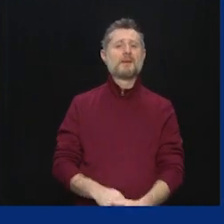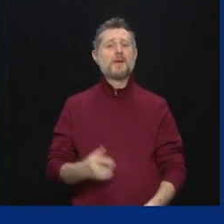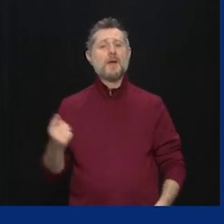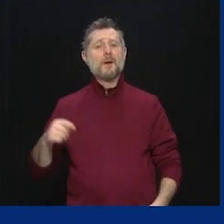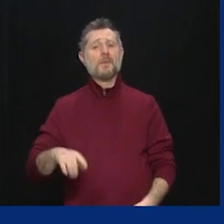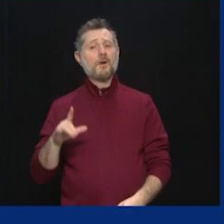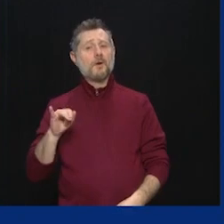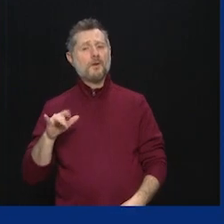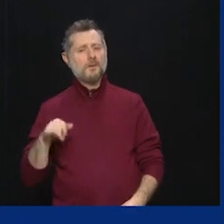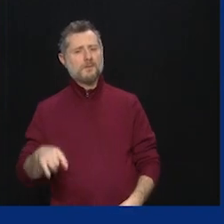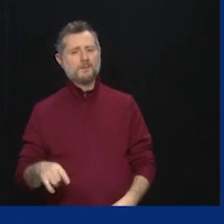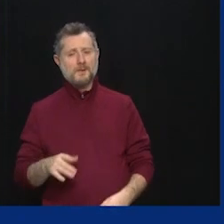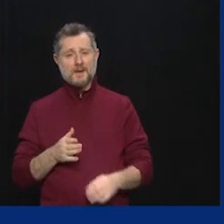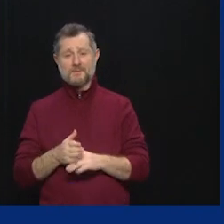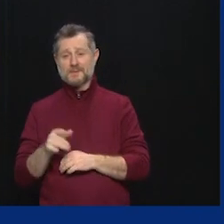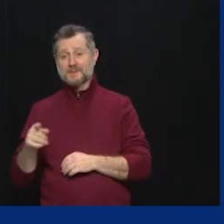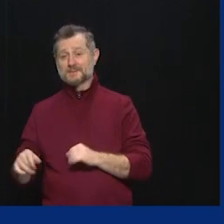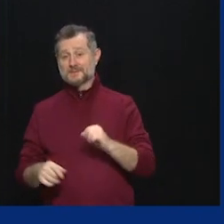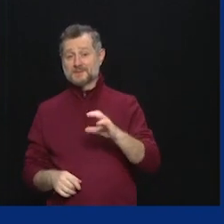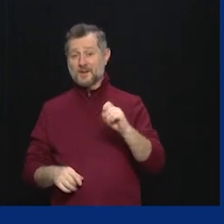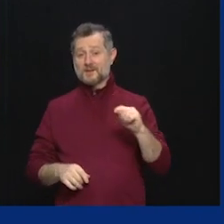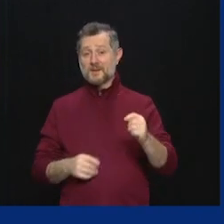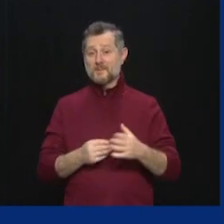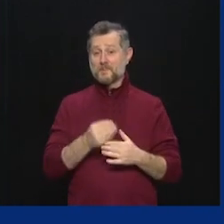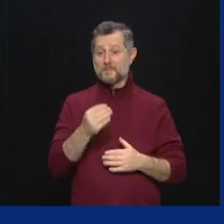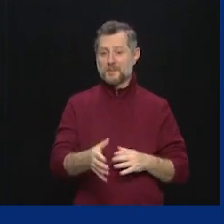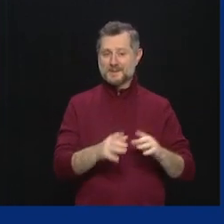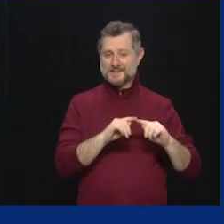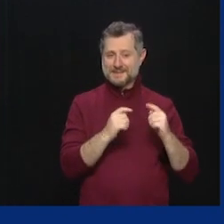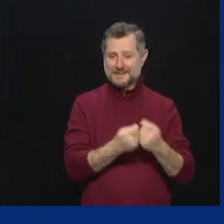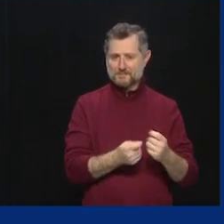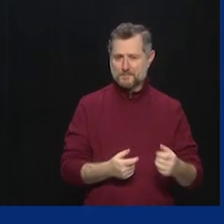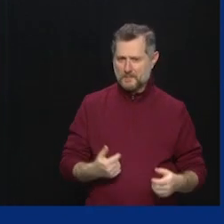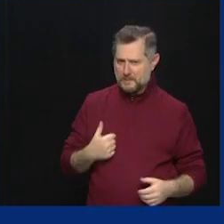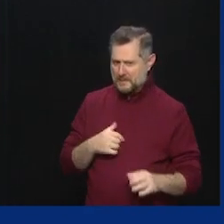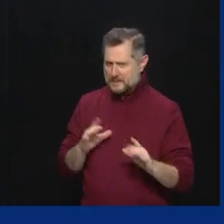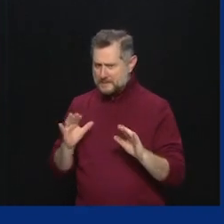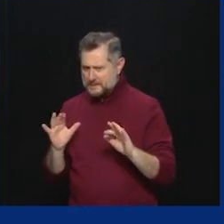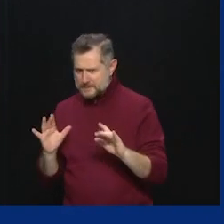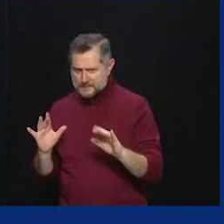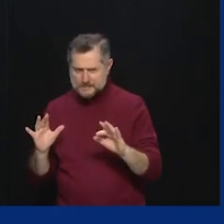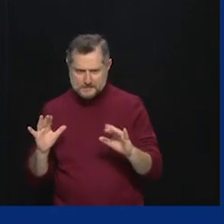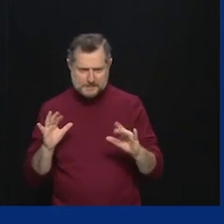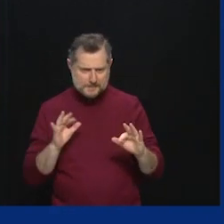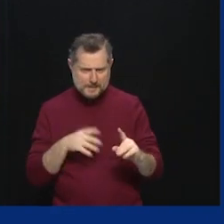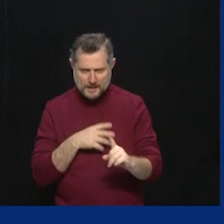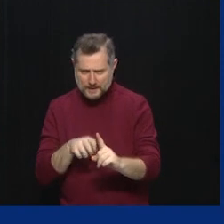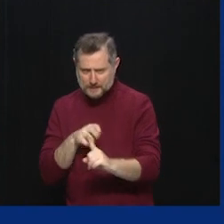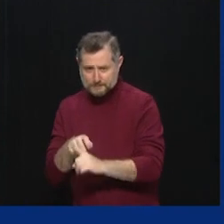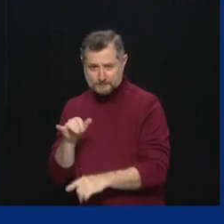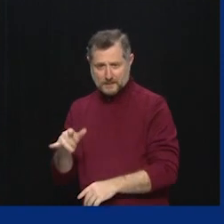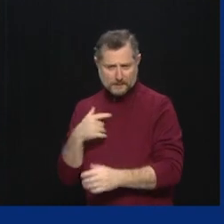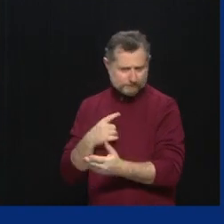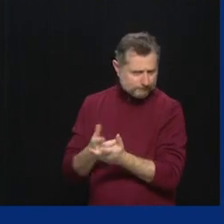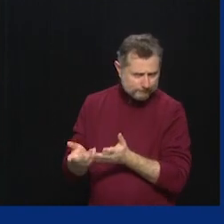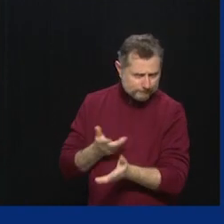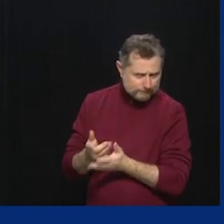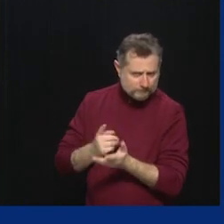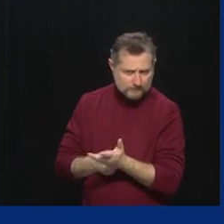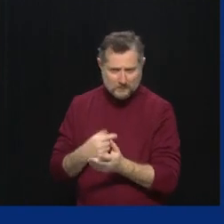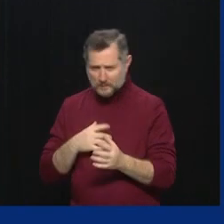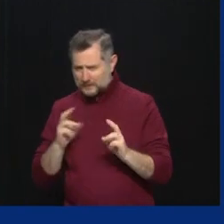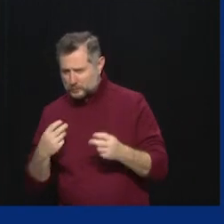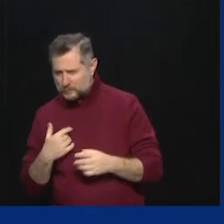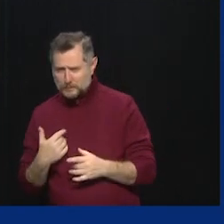Scott bought the team to talk to him about all the issues and concerns we have here on the island. He has become